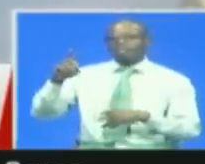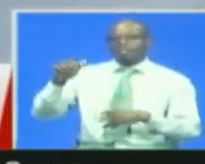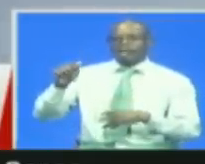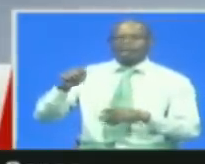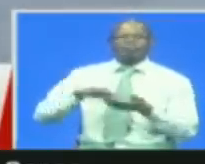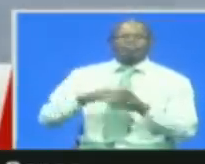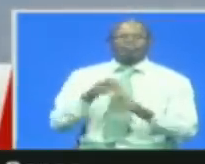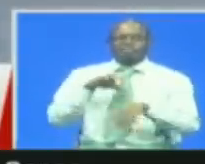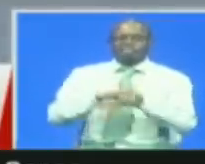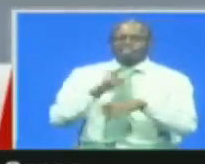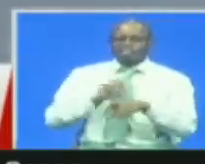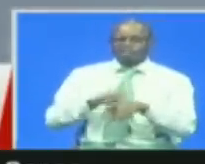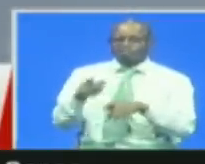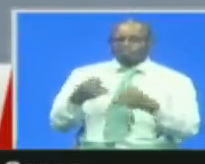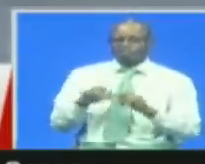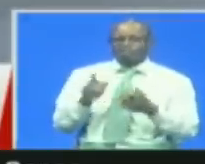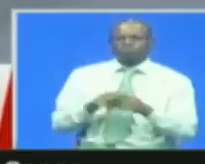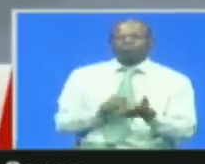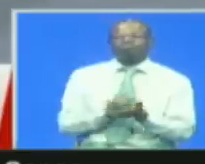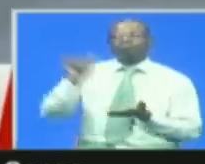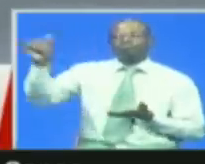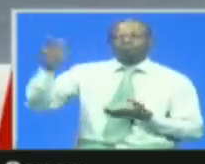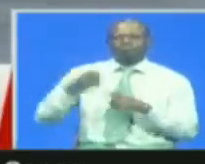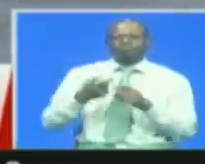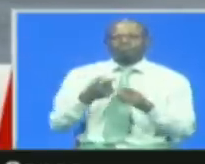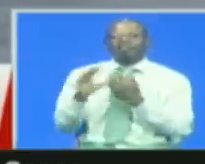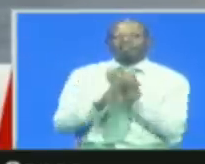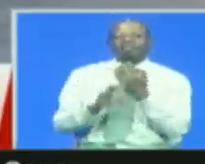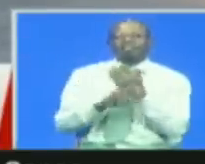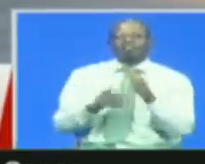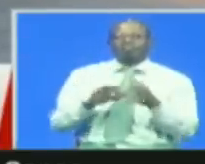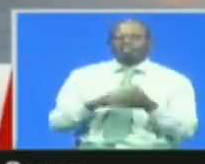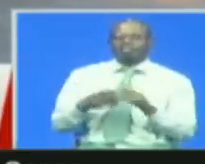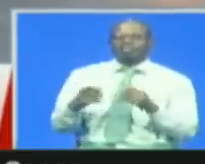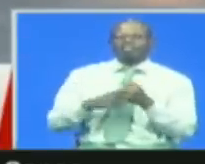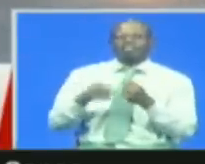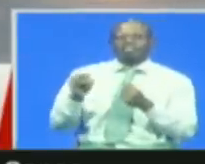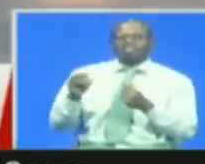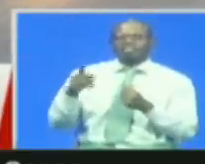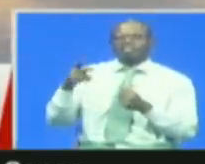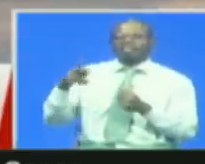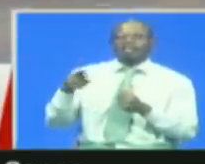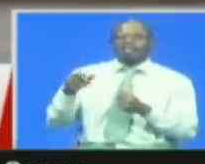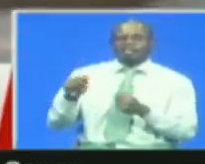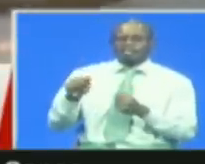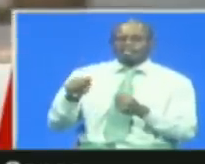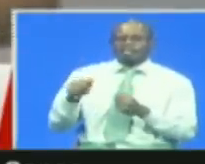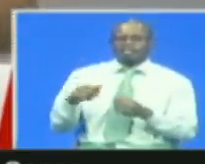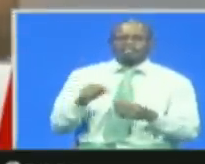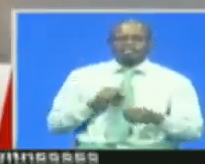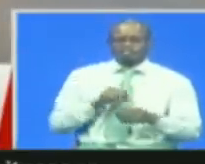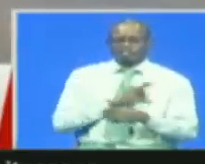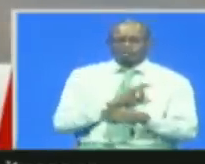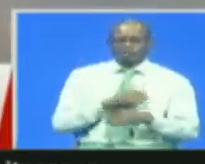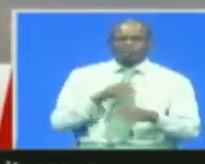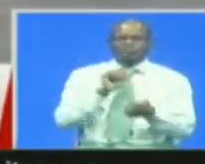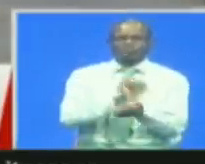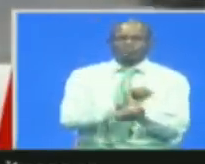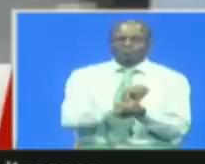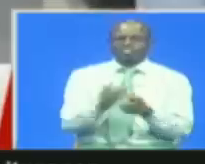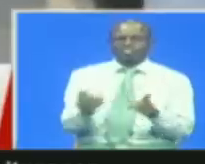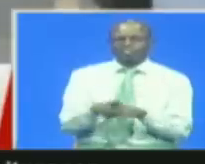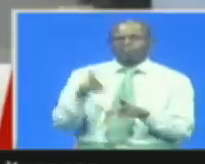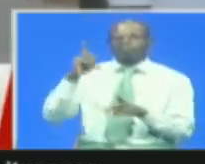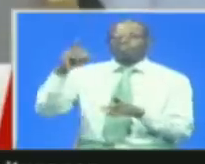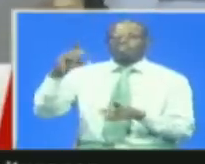the country. So far, 67 KRA employees have been arrested and the DCI is looking for an additional 30.